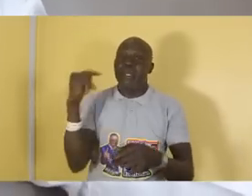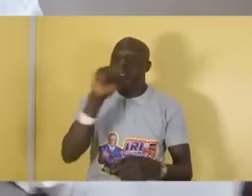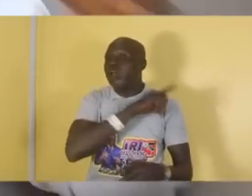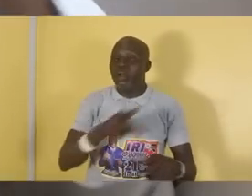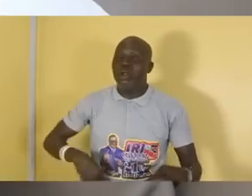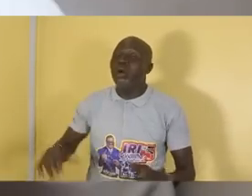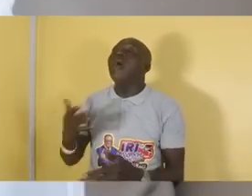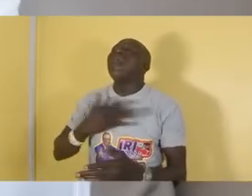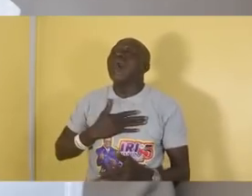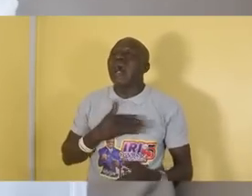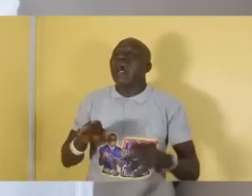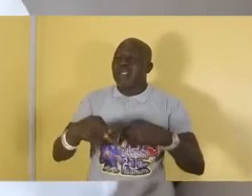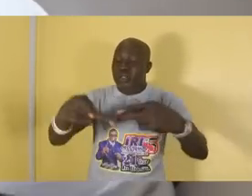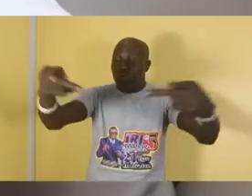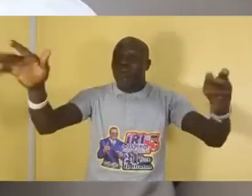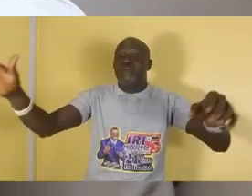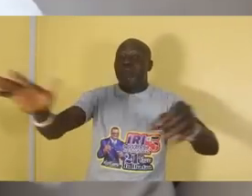Remind God.